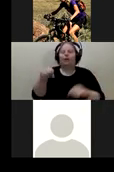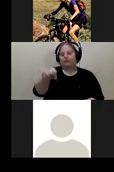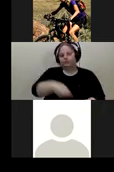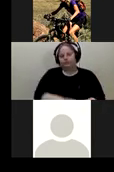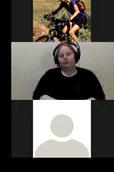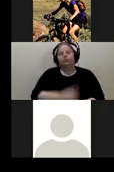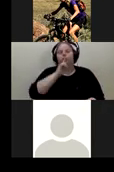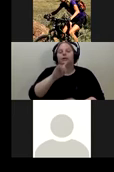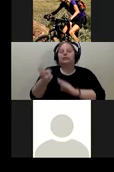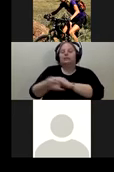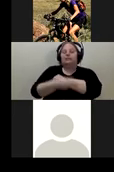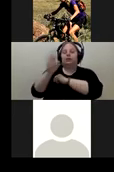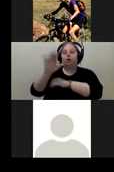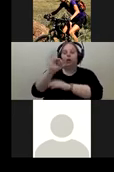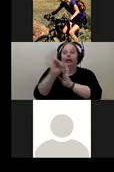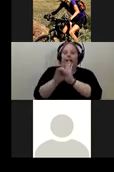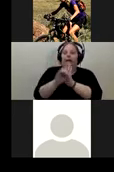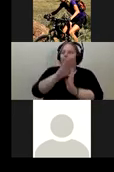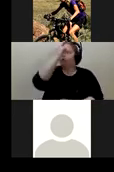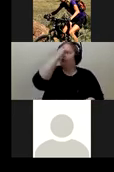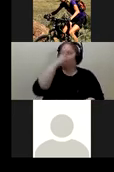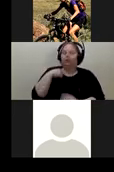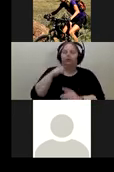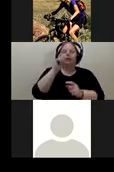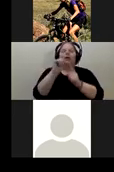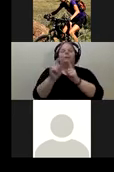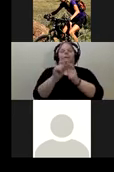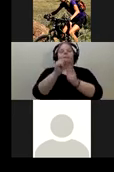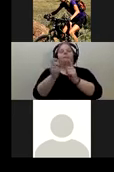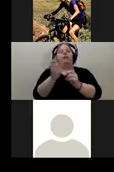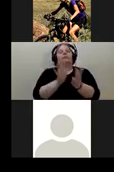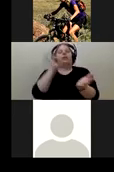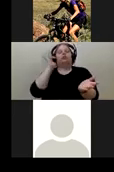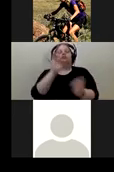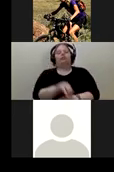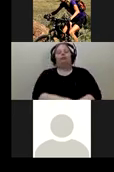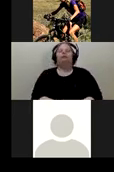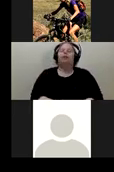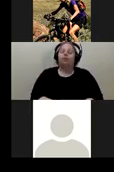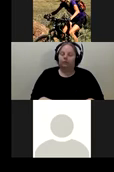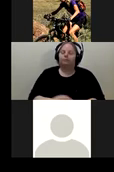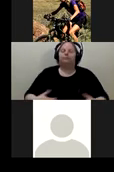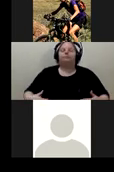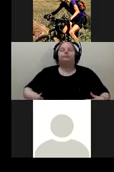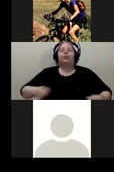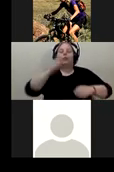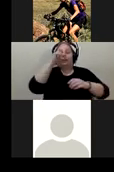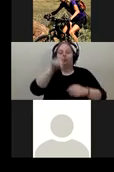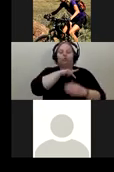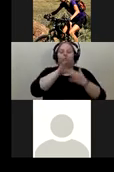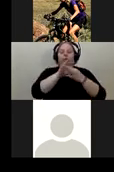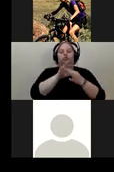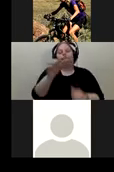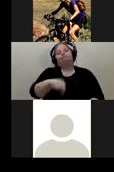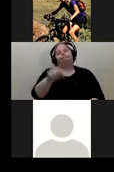Steal their identity. Well, I never thought of that one. Manipulation. So when we think personal relationship, yes,